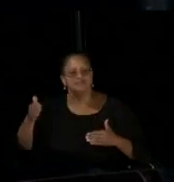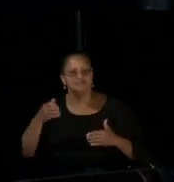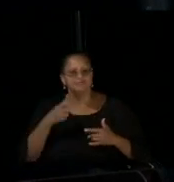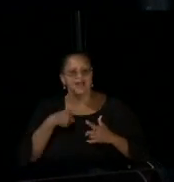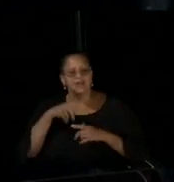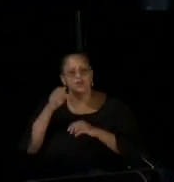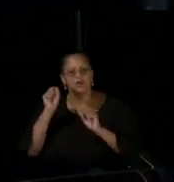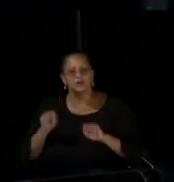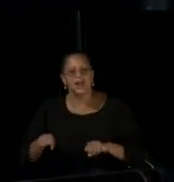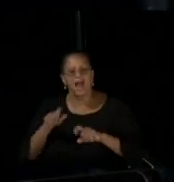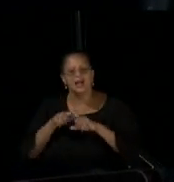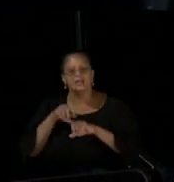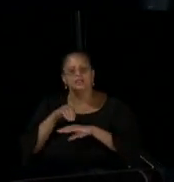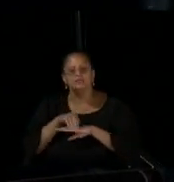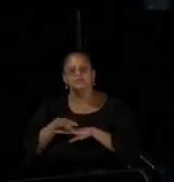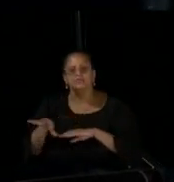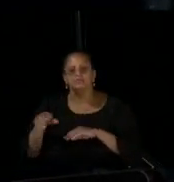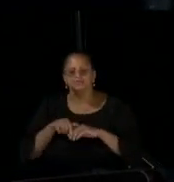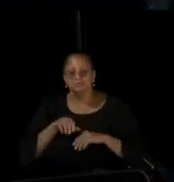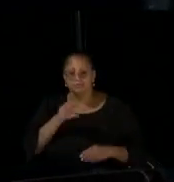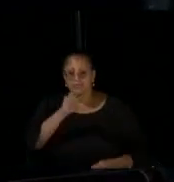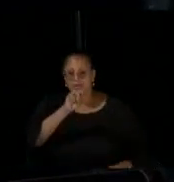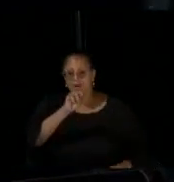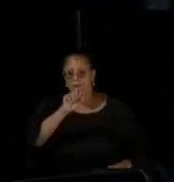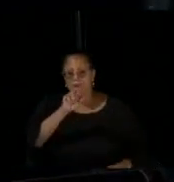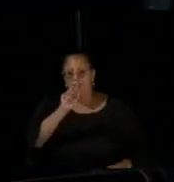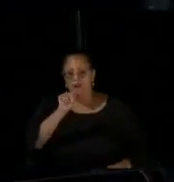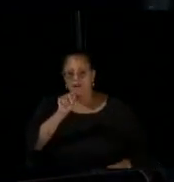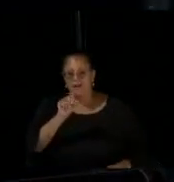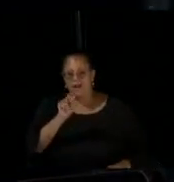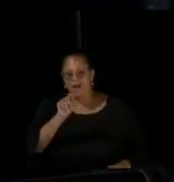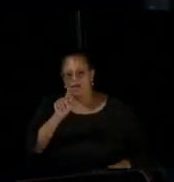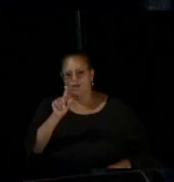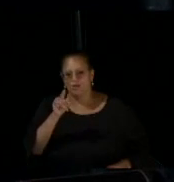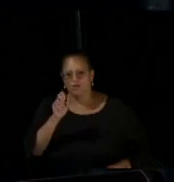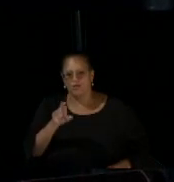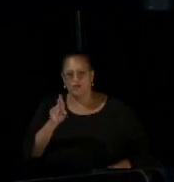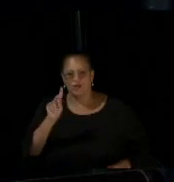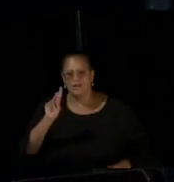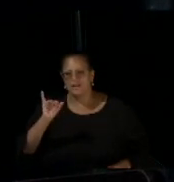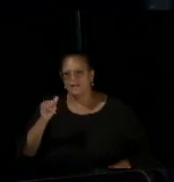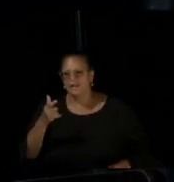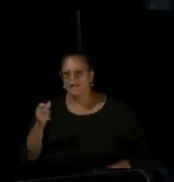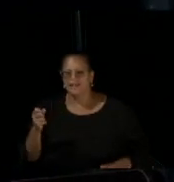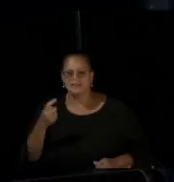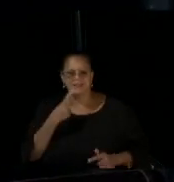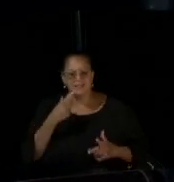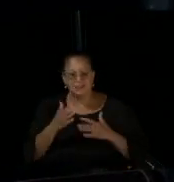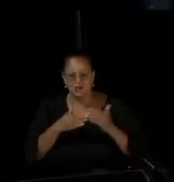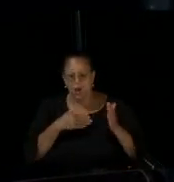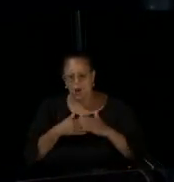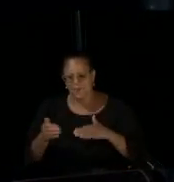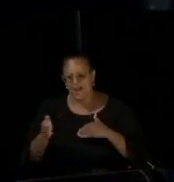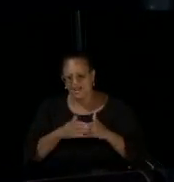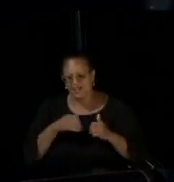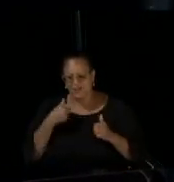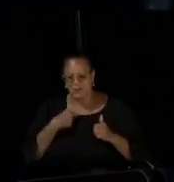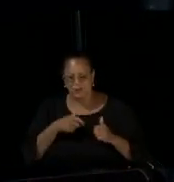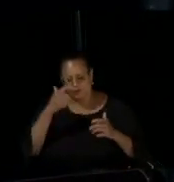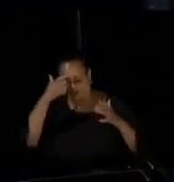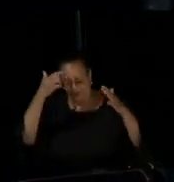influence? Martin Luther King Jr. tells us that no matter what your chosen path is, do it